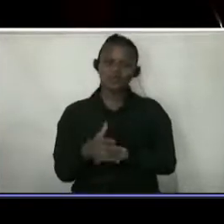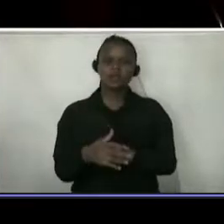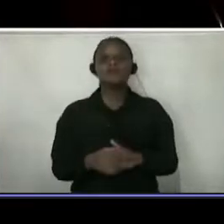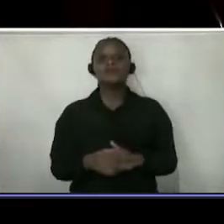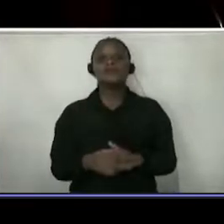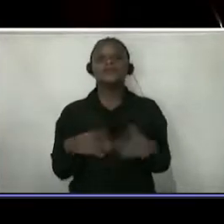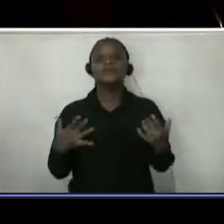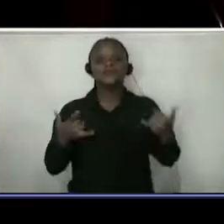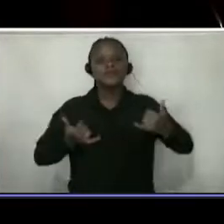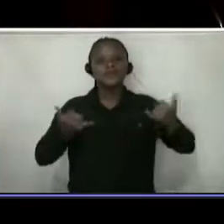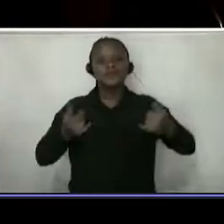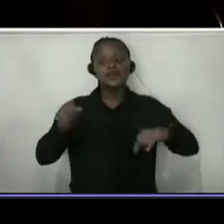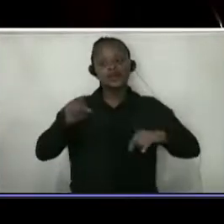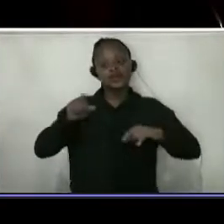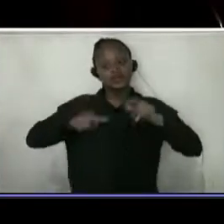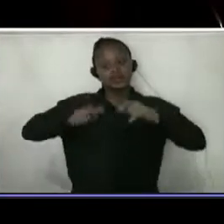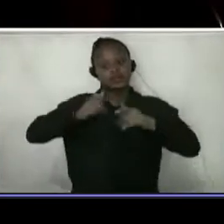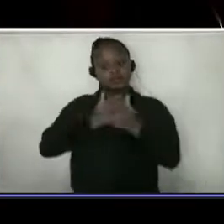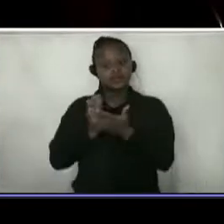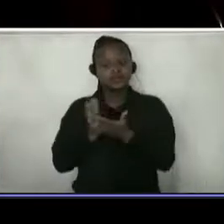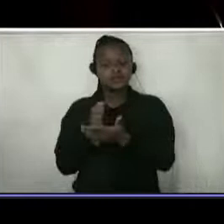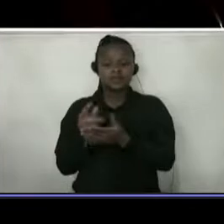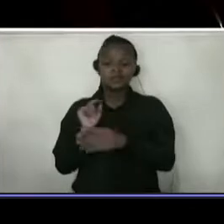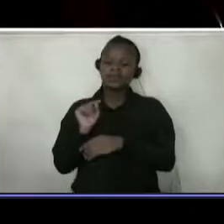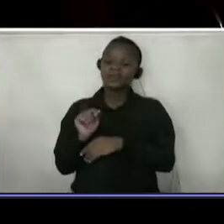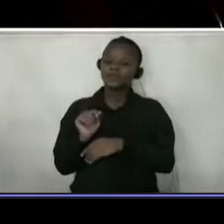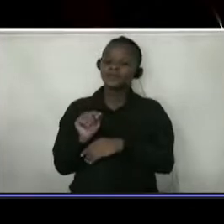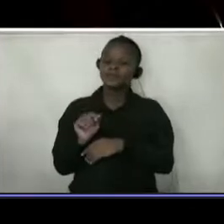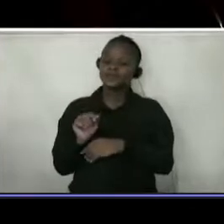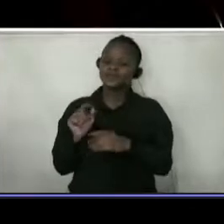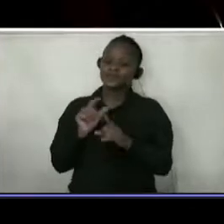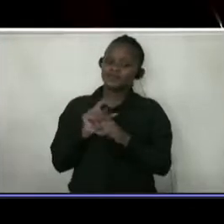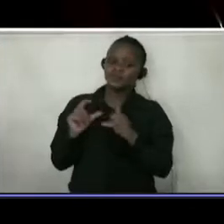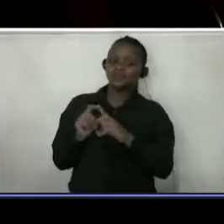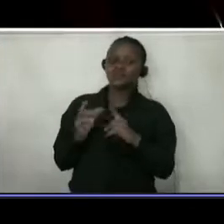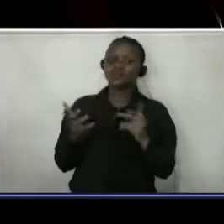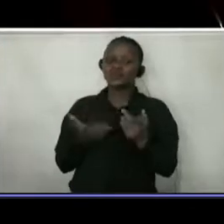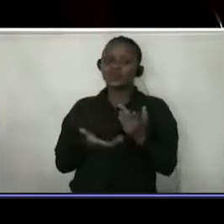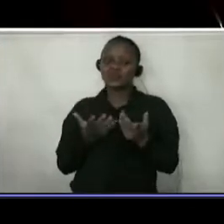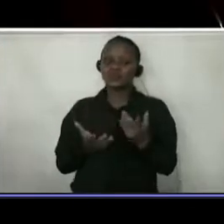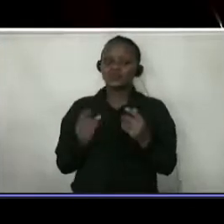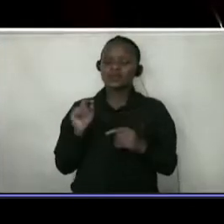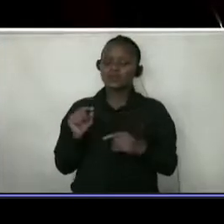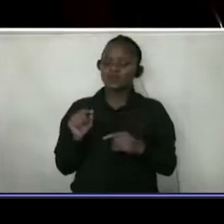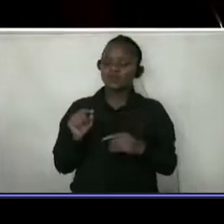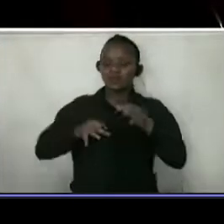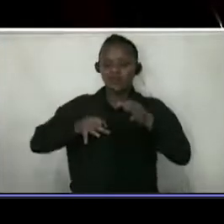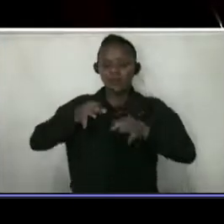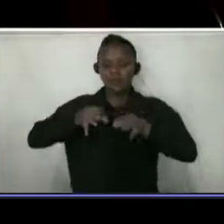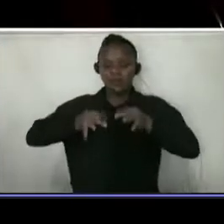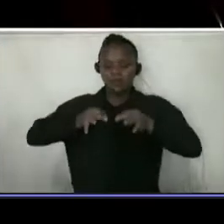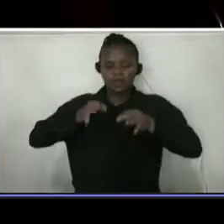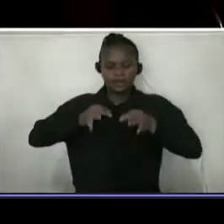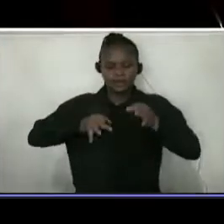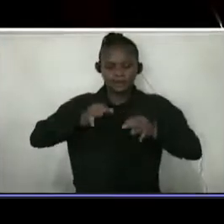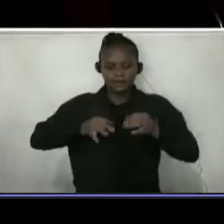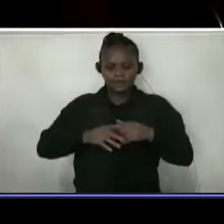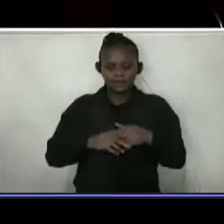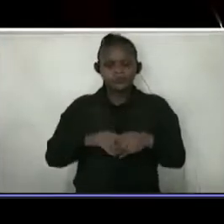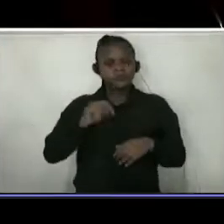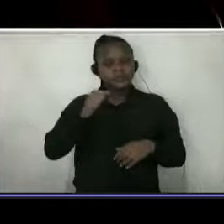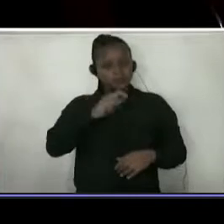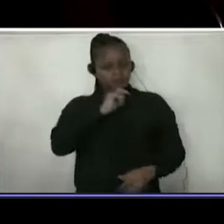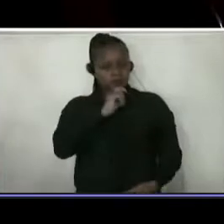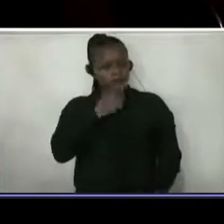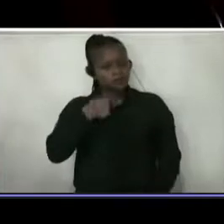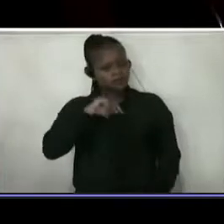about the internal culture in some political parties, where fighting for positions of power are the norm, and positions that come with